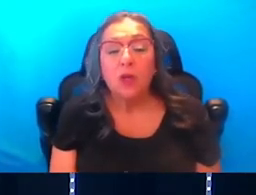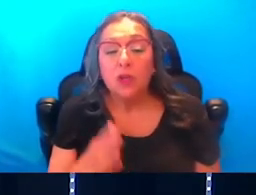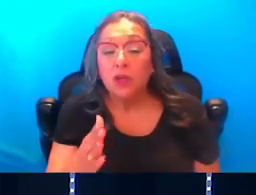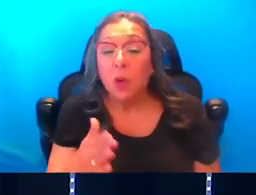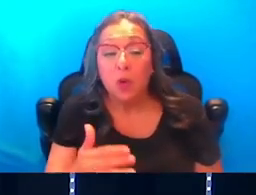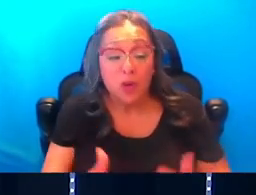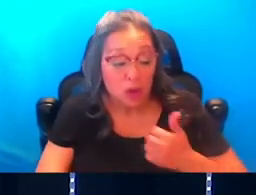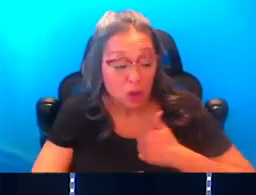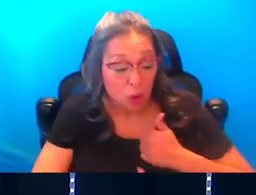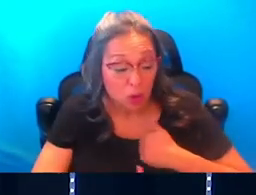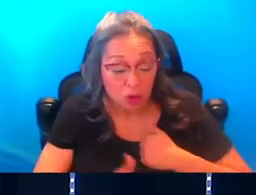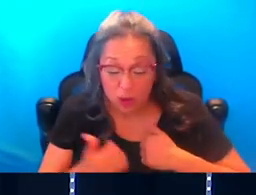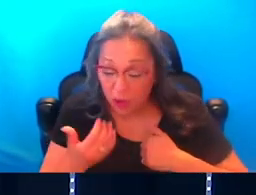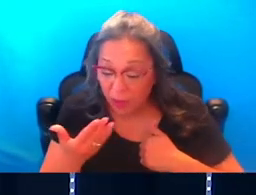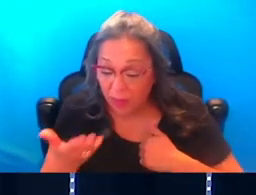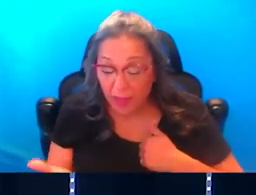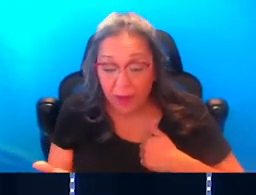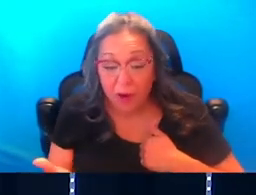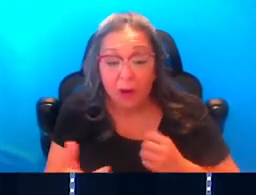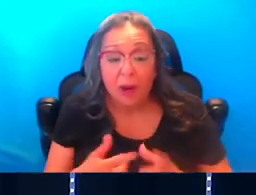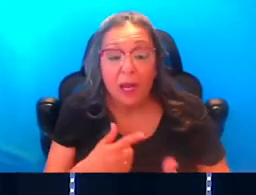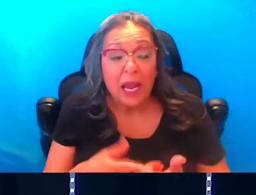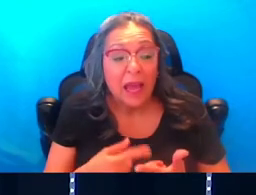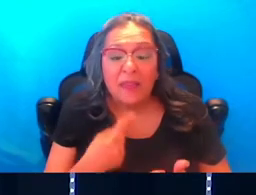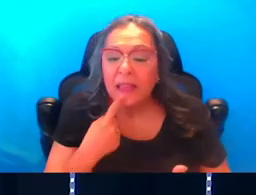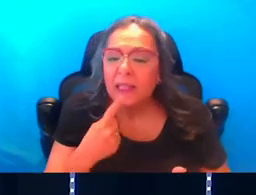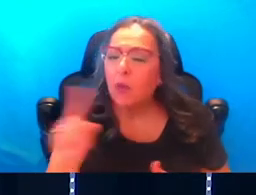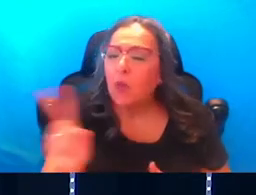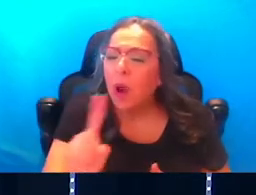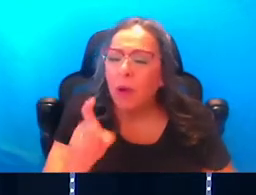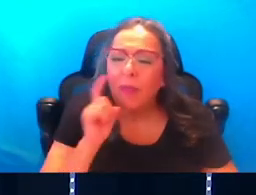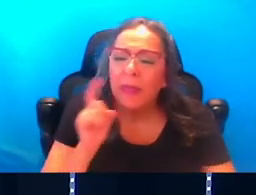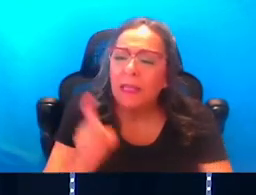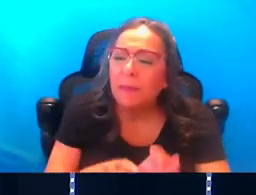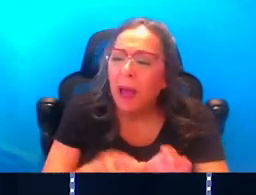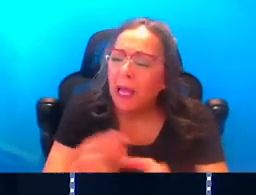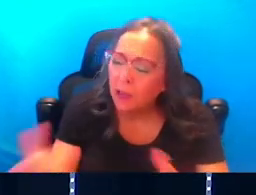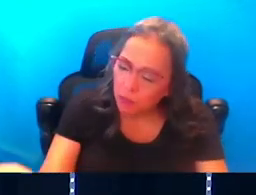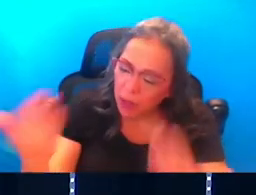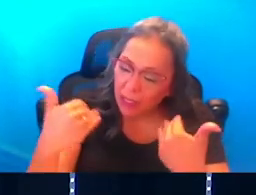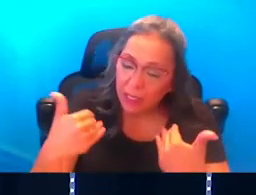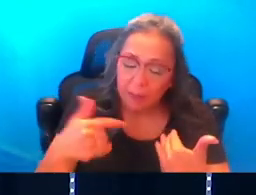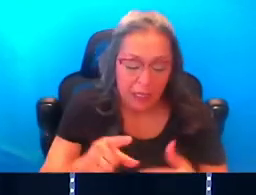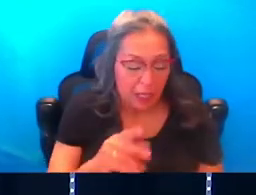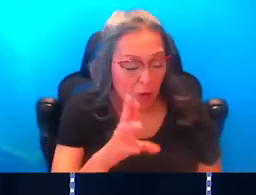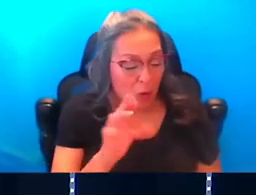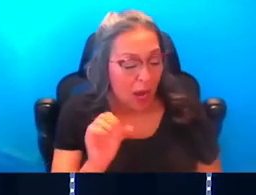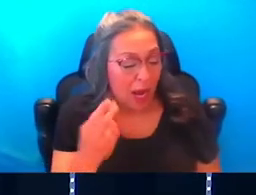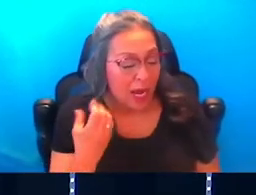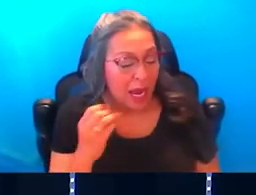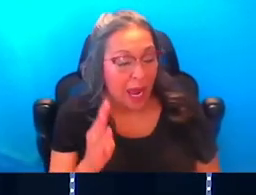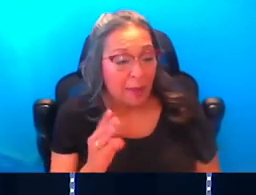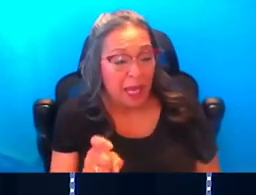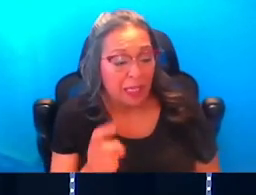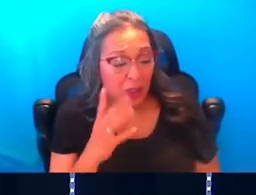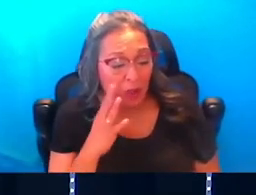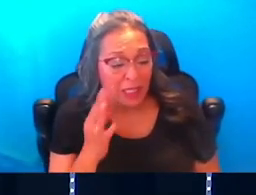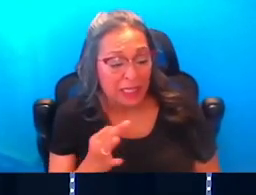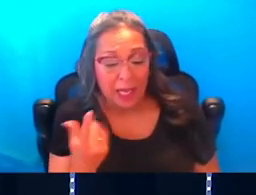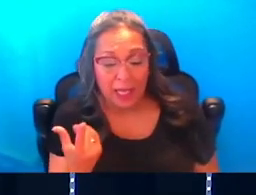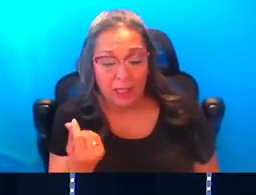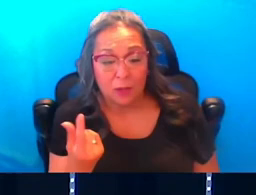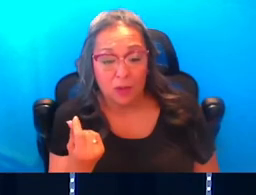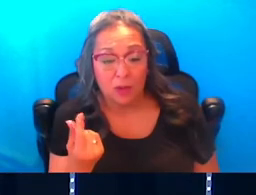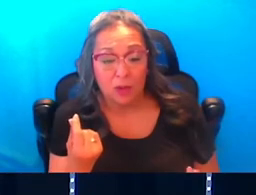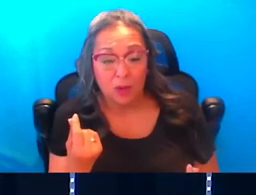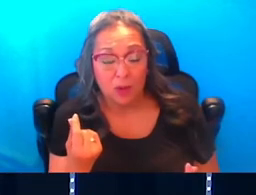door. She's cracked the door open and they're talking to her and they're like, bring out the spies. She has her moment of decision. And this is her moment. And the thing is, guys,